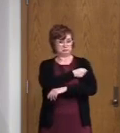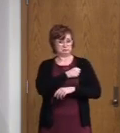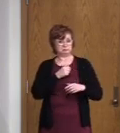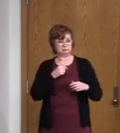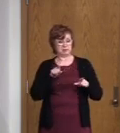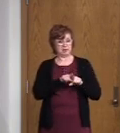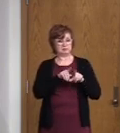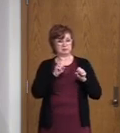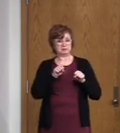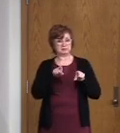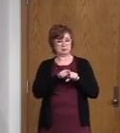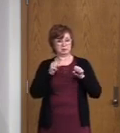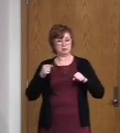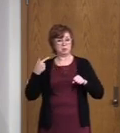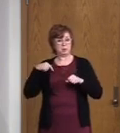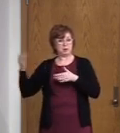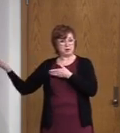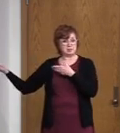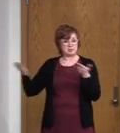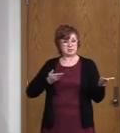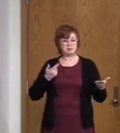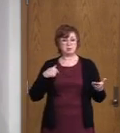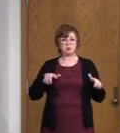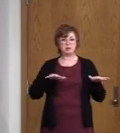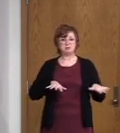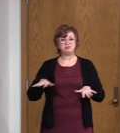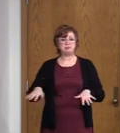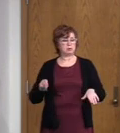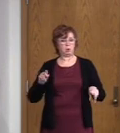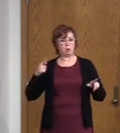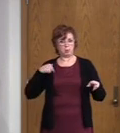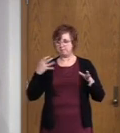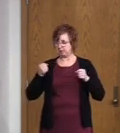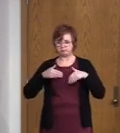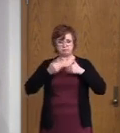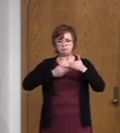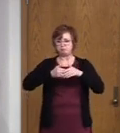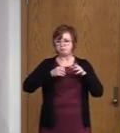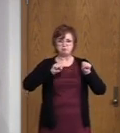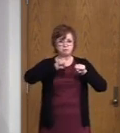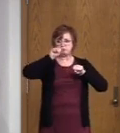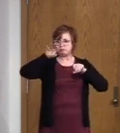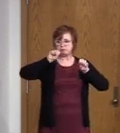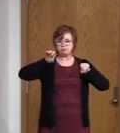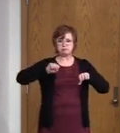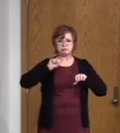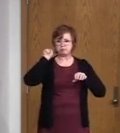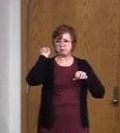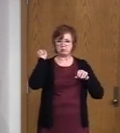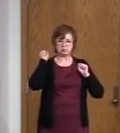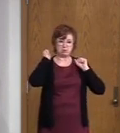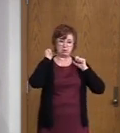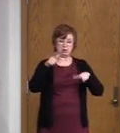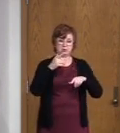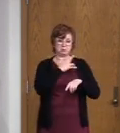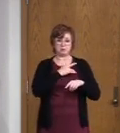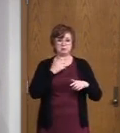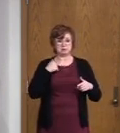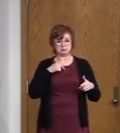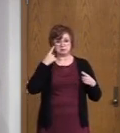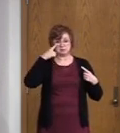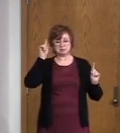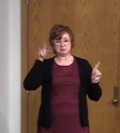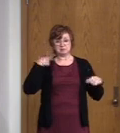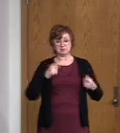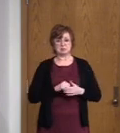quickly as possible when we receive it, as the minister mentioned earlier. And so we're continuously learning as a system as we roll out across